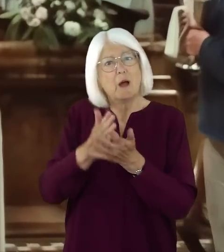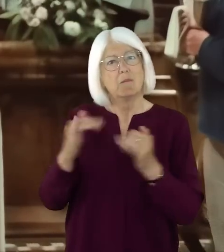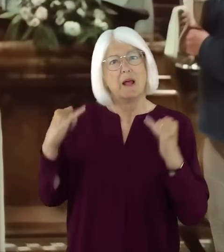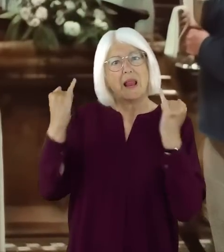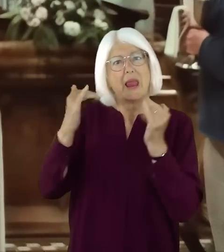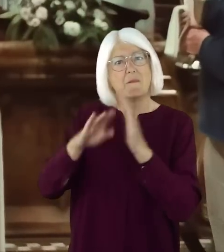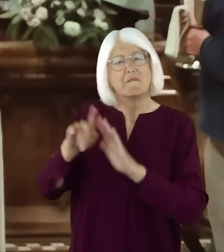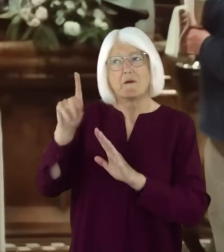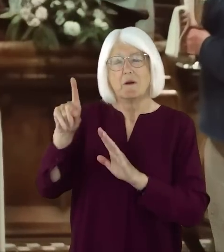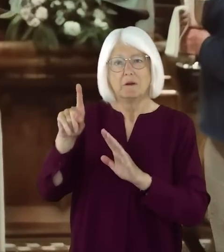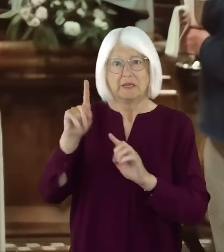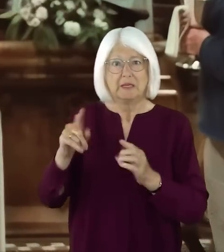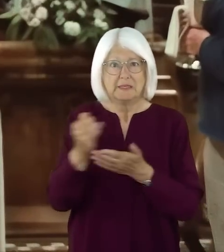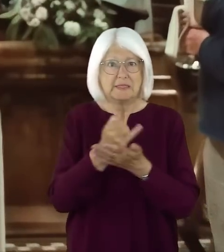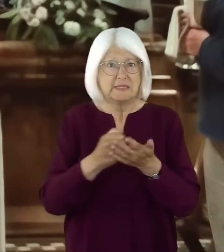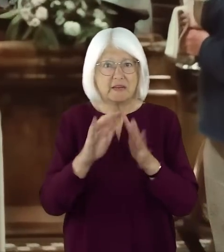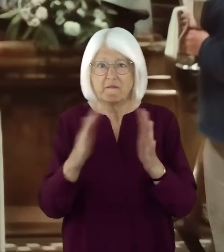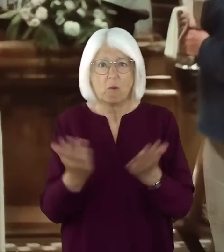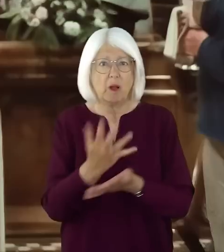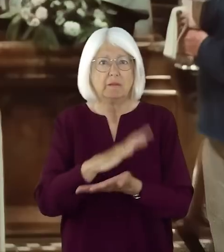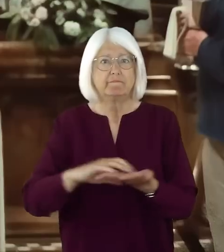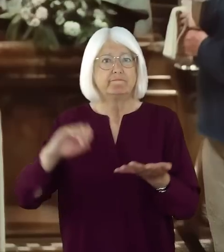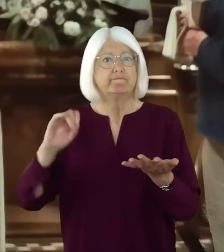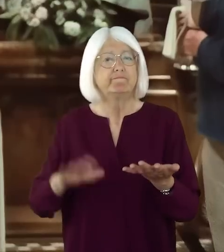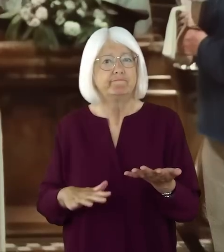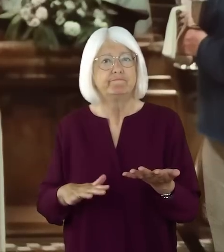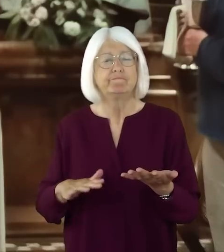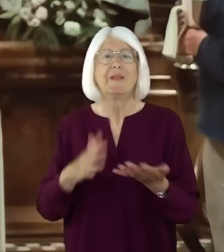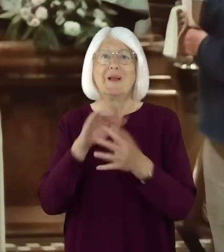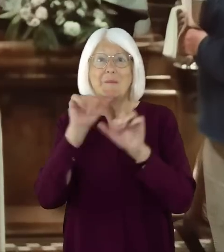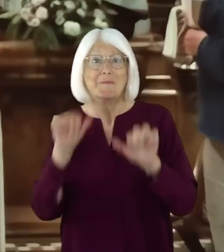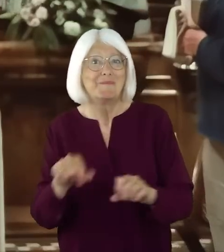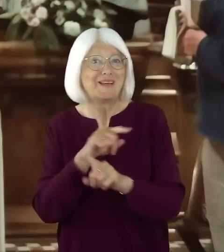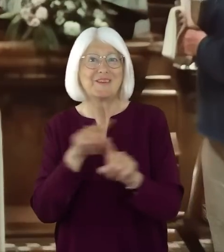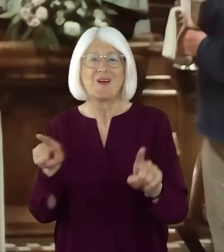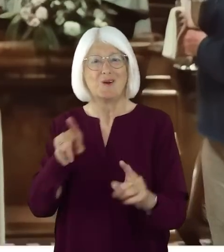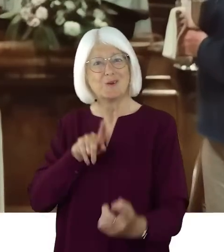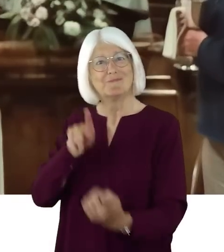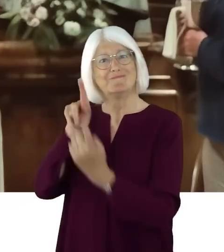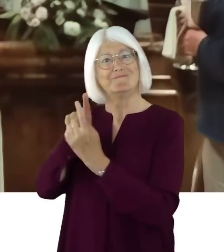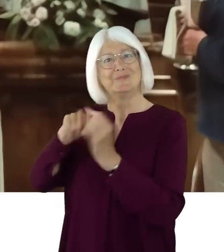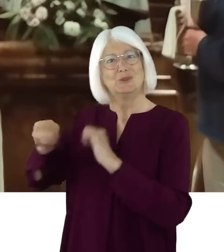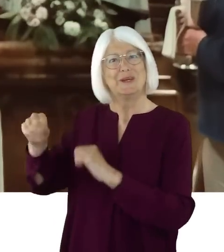Jesus is the Lamb of God who takes away the sin of the world. Blessed are those who are called to his supper.